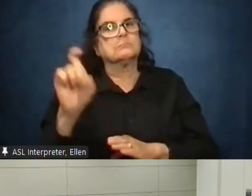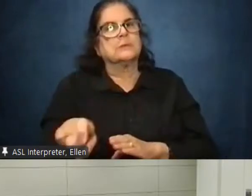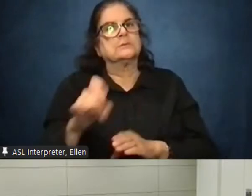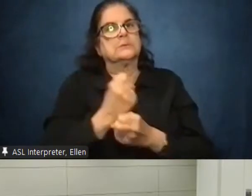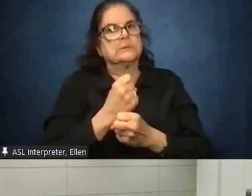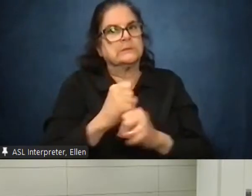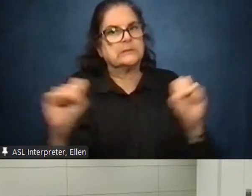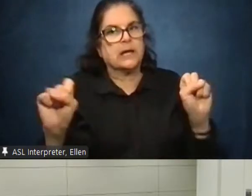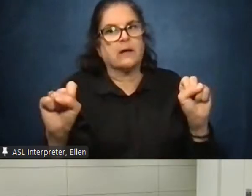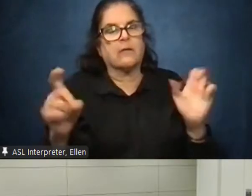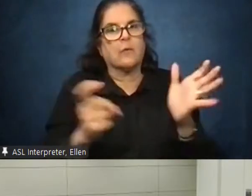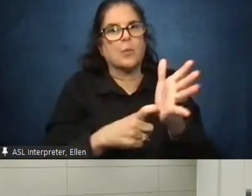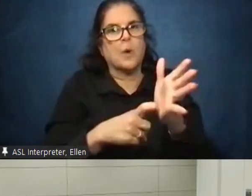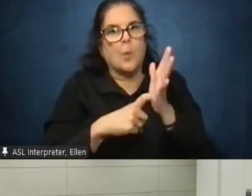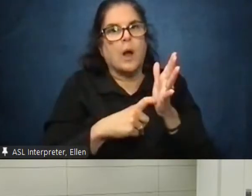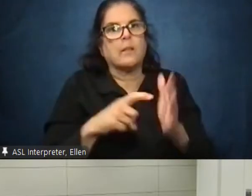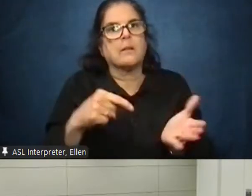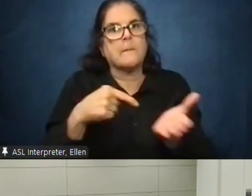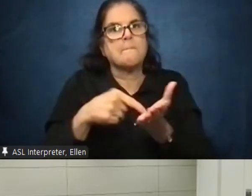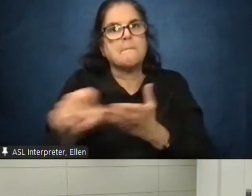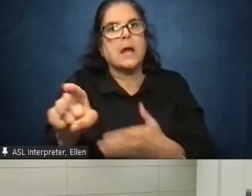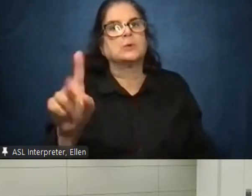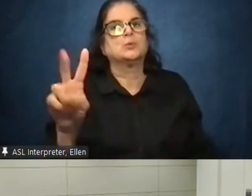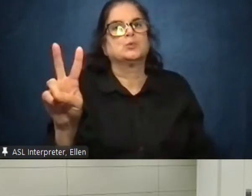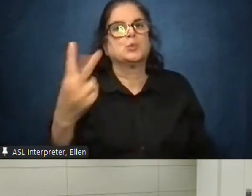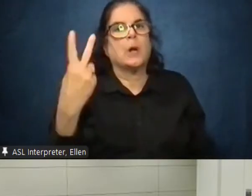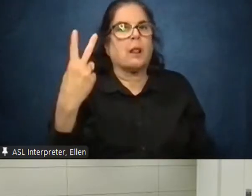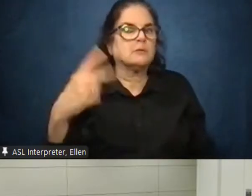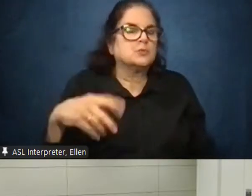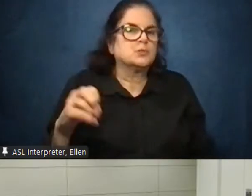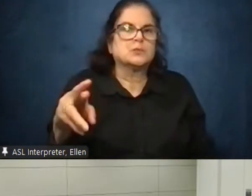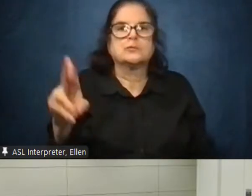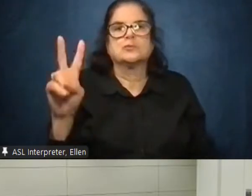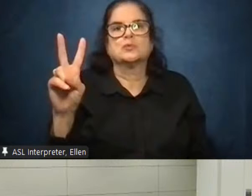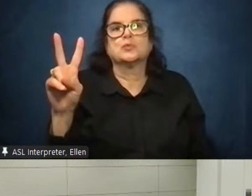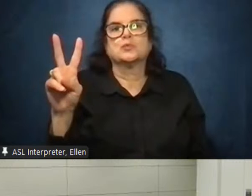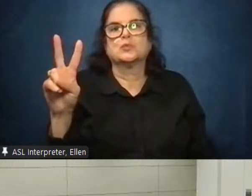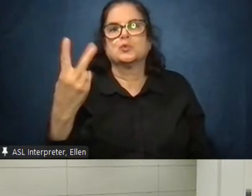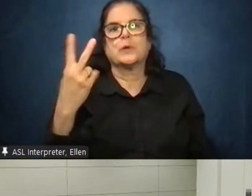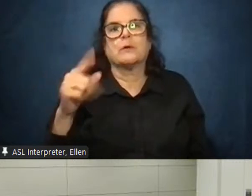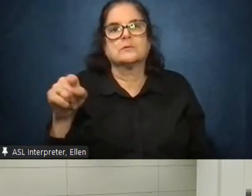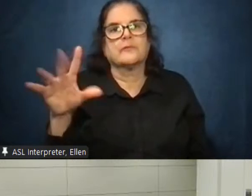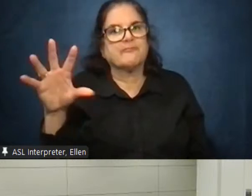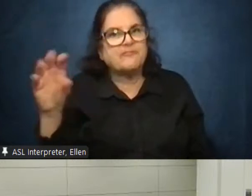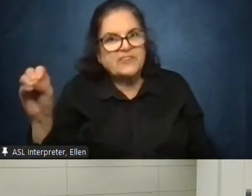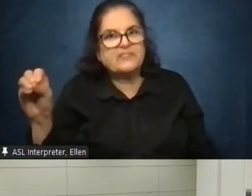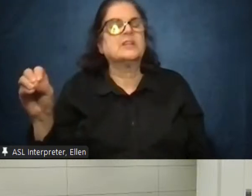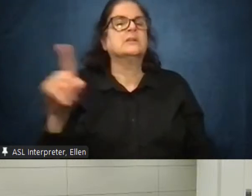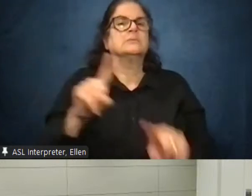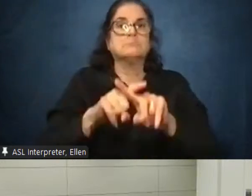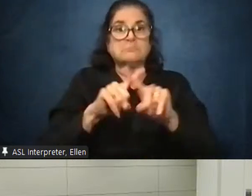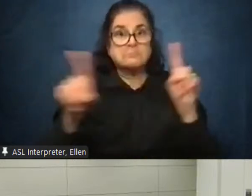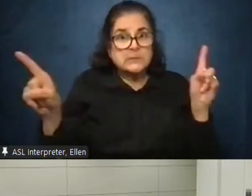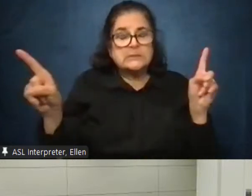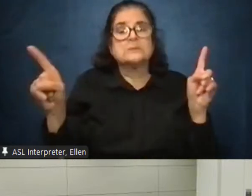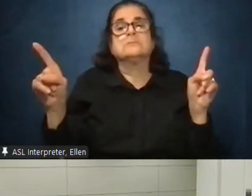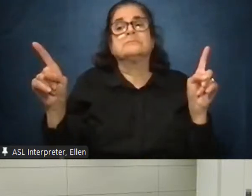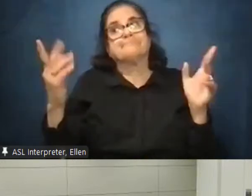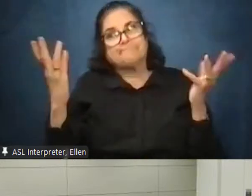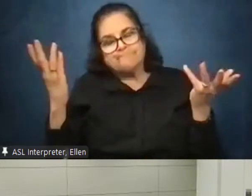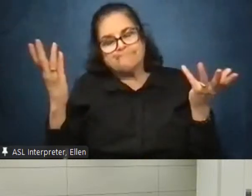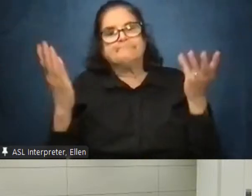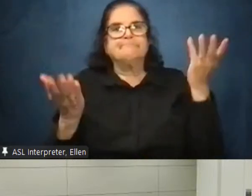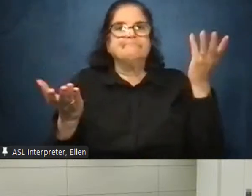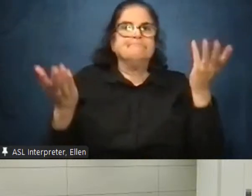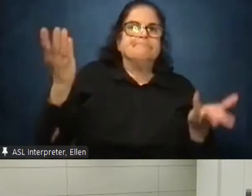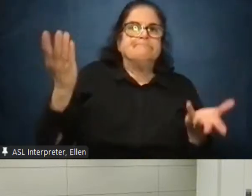somebody pay $2.25 or $2.50. So we're just trying to balance all of those things. But the short answer is fare